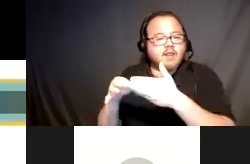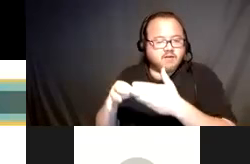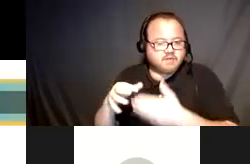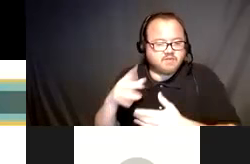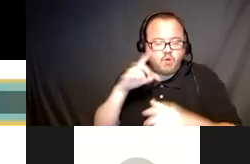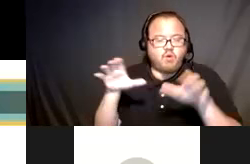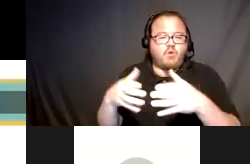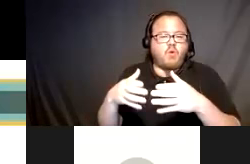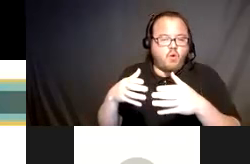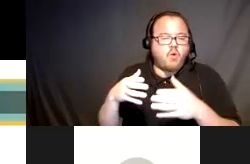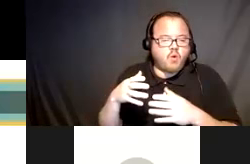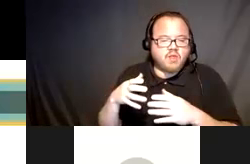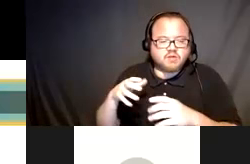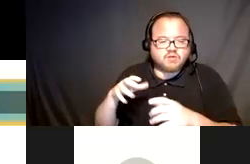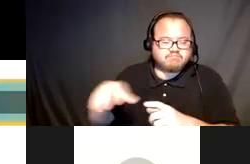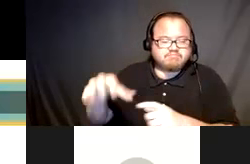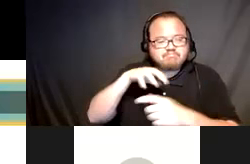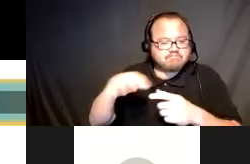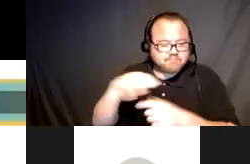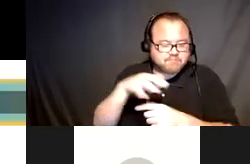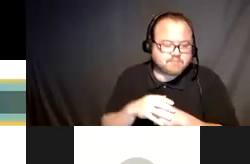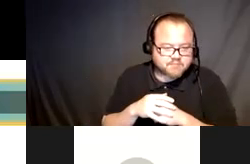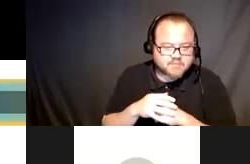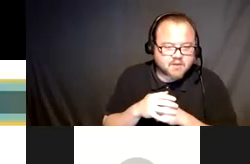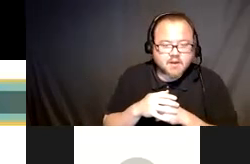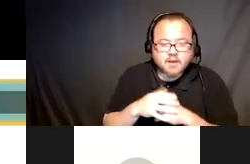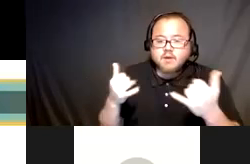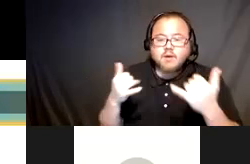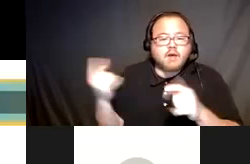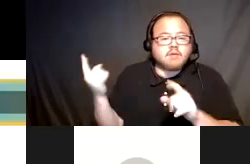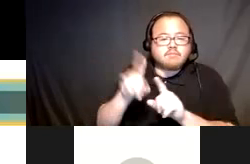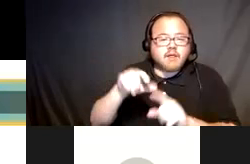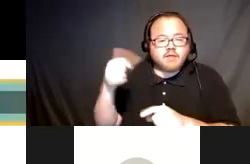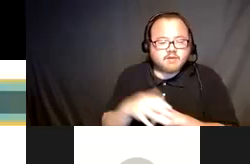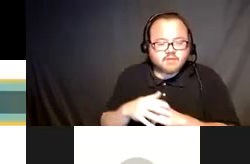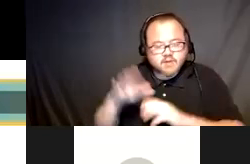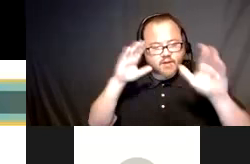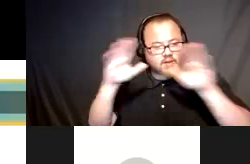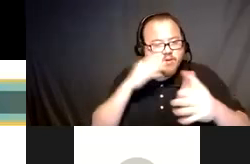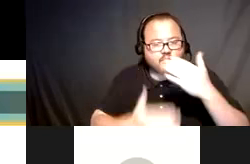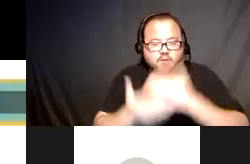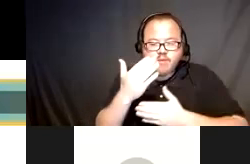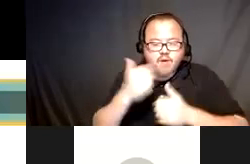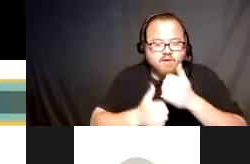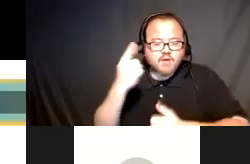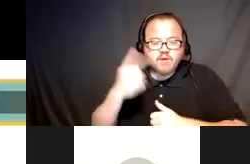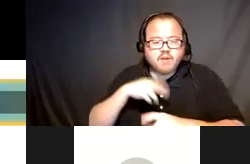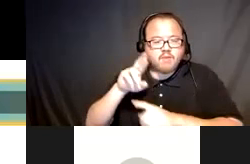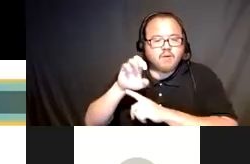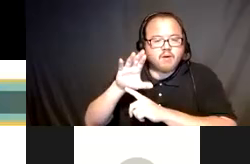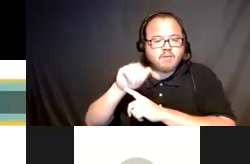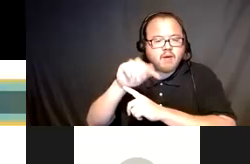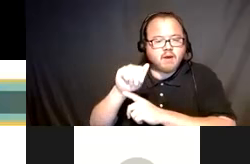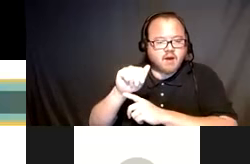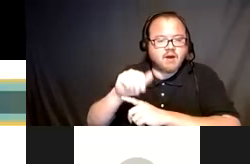coalition. And with us today also is... Good morning, everyone. I am Rebecca